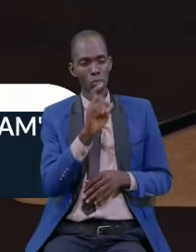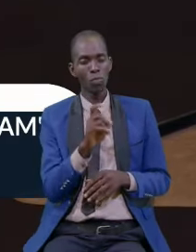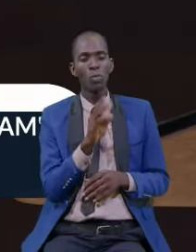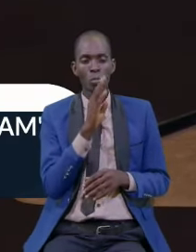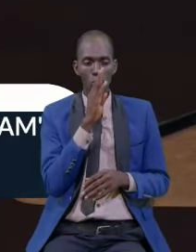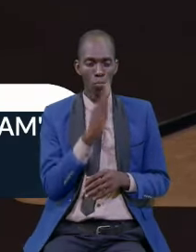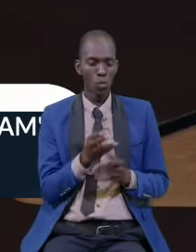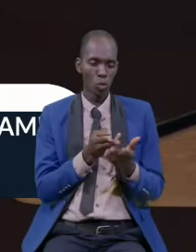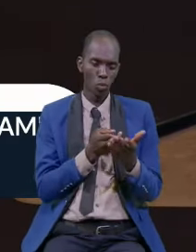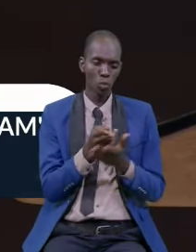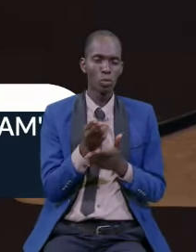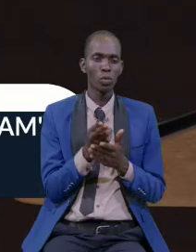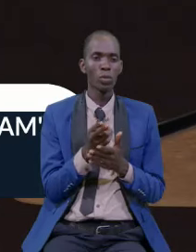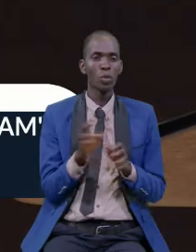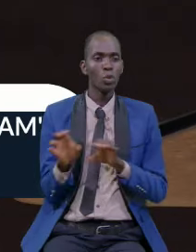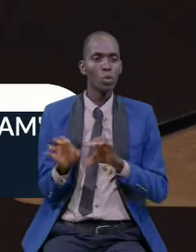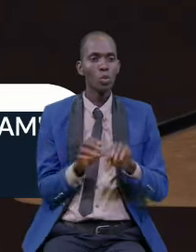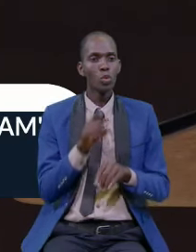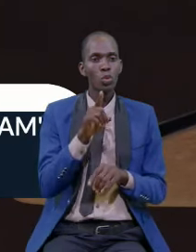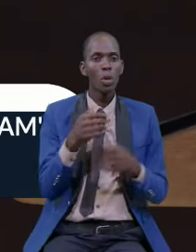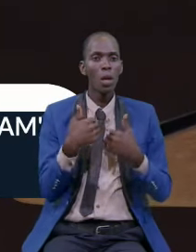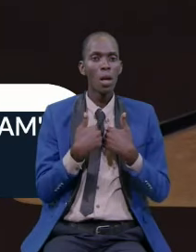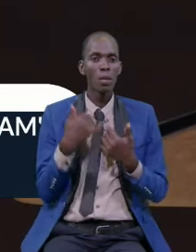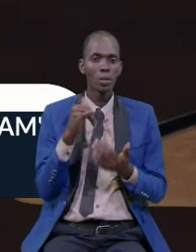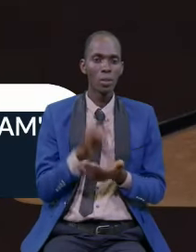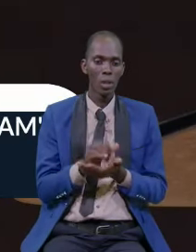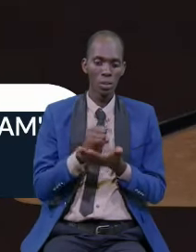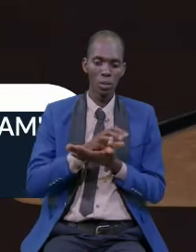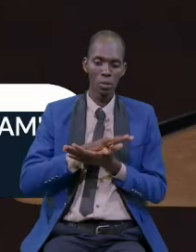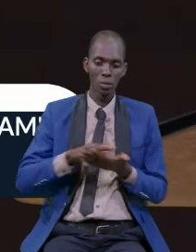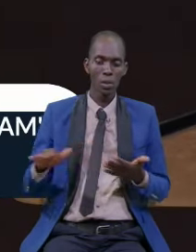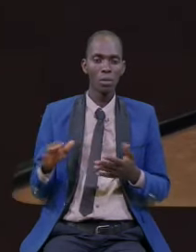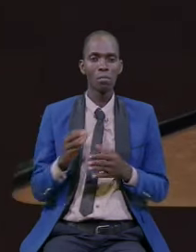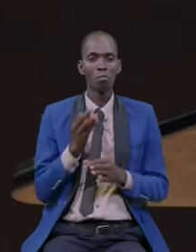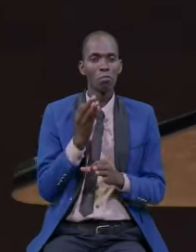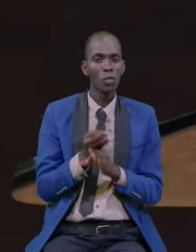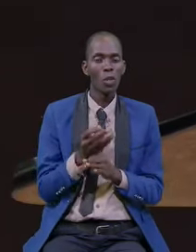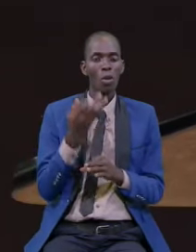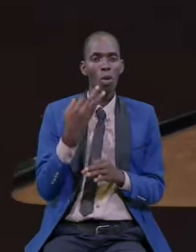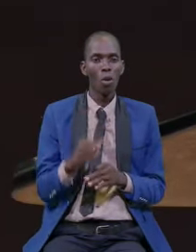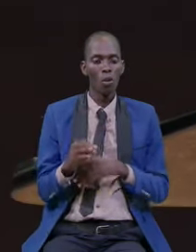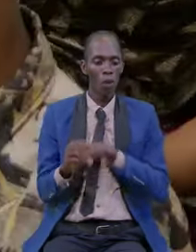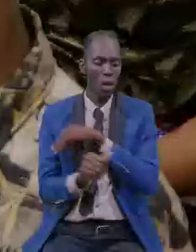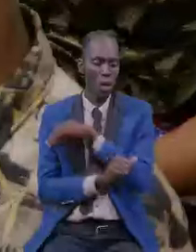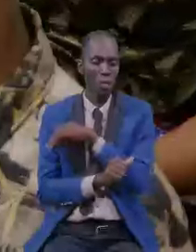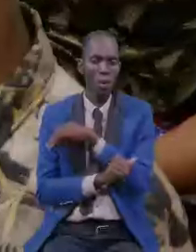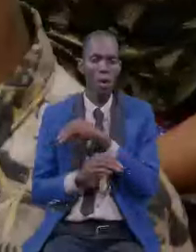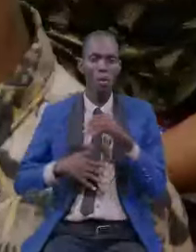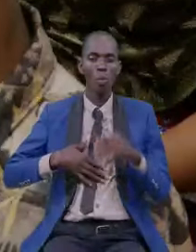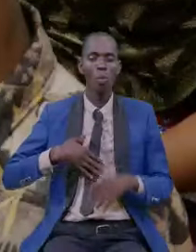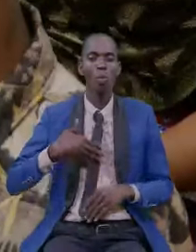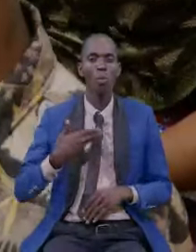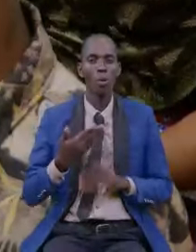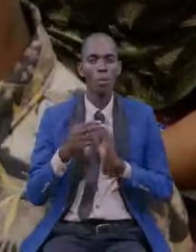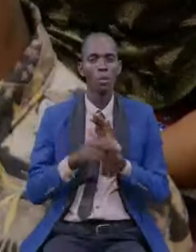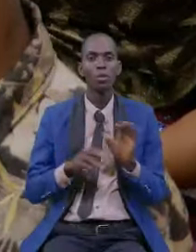Do you have the sanctifying faith of Abraham's willingness? Do you love me